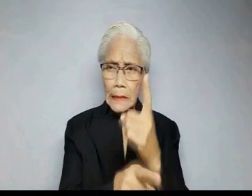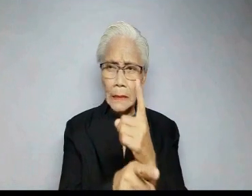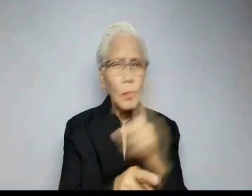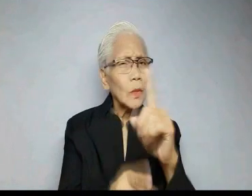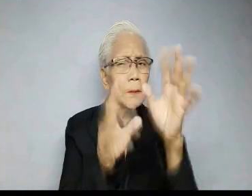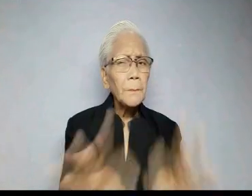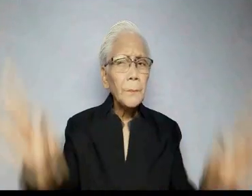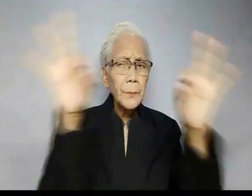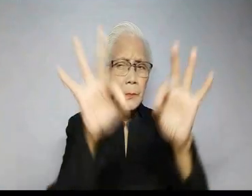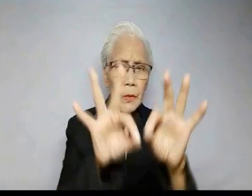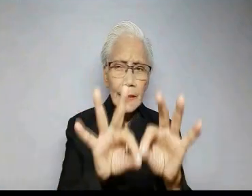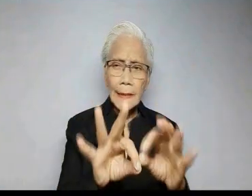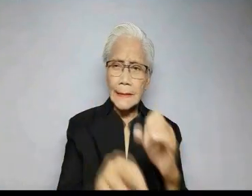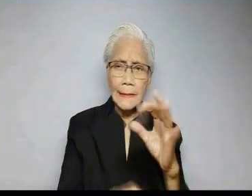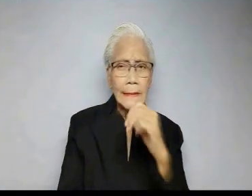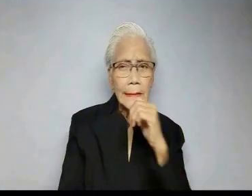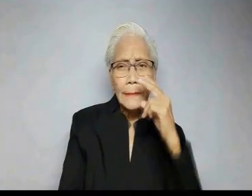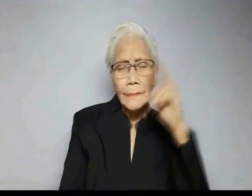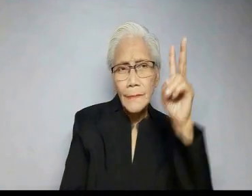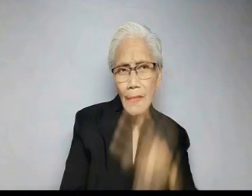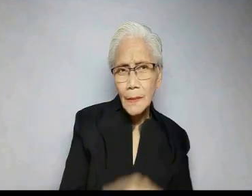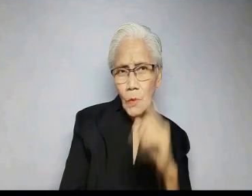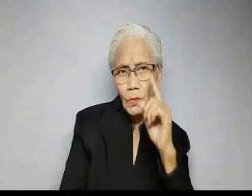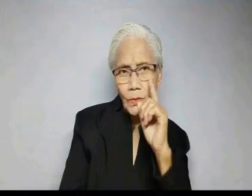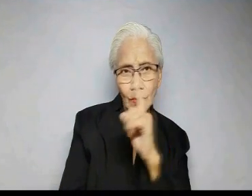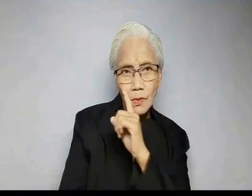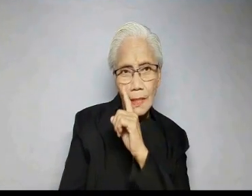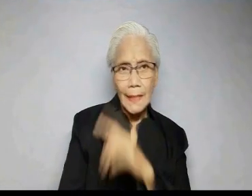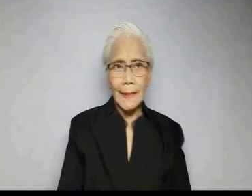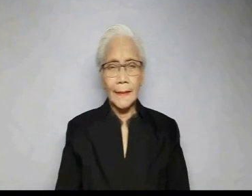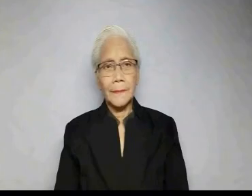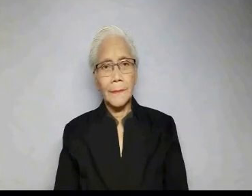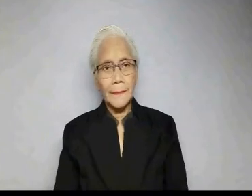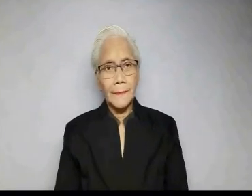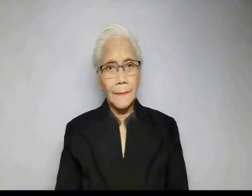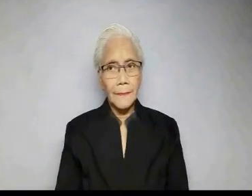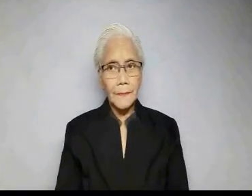What is essential is invisible to the eye.